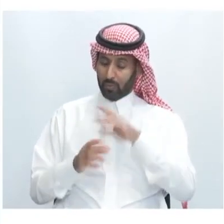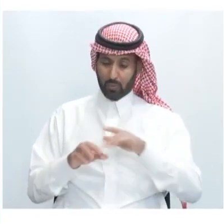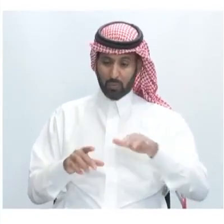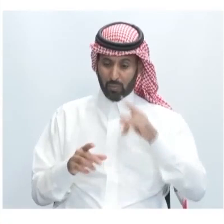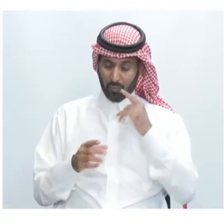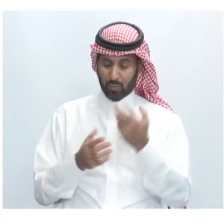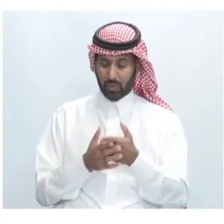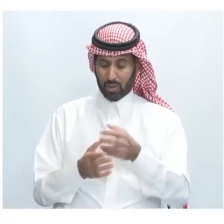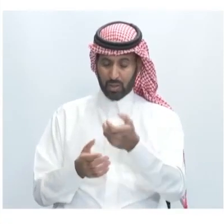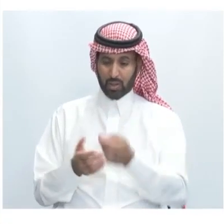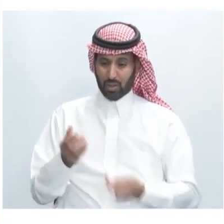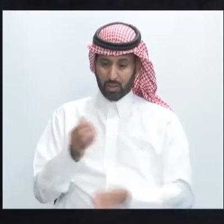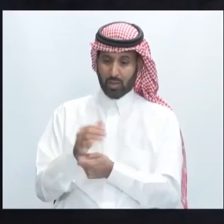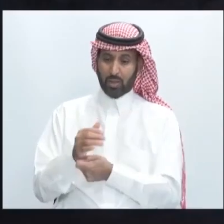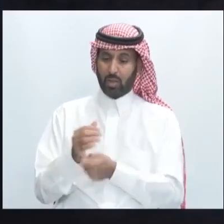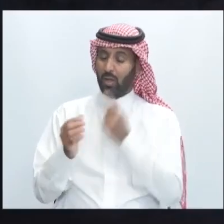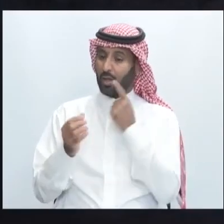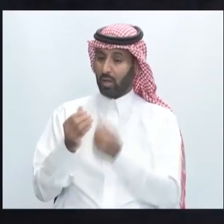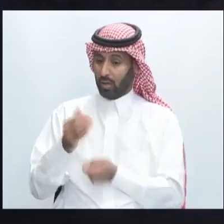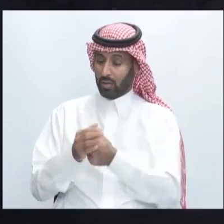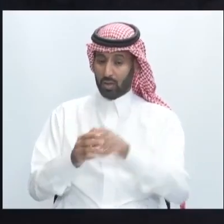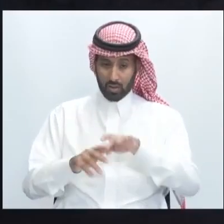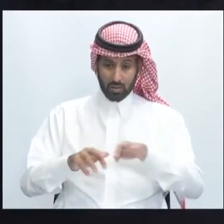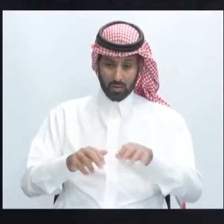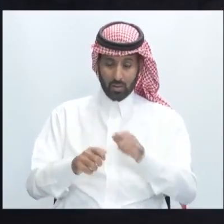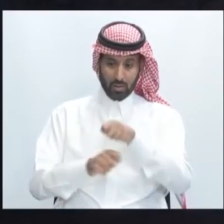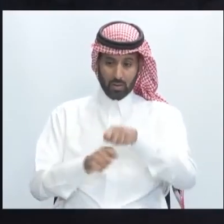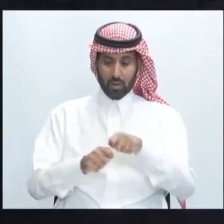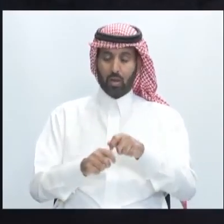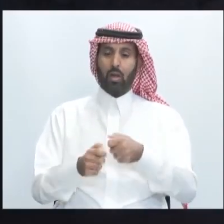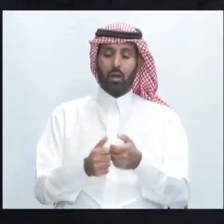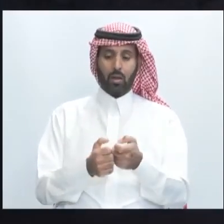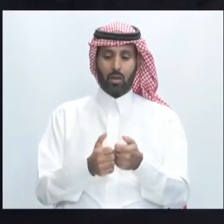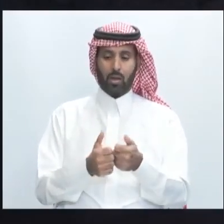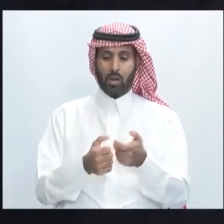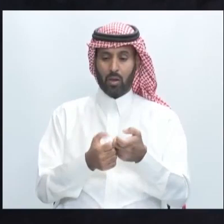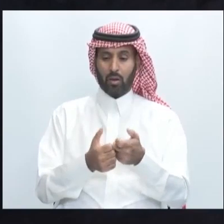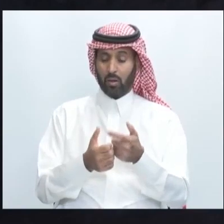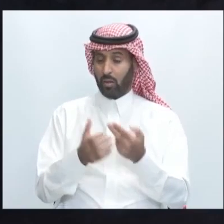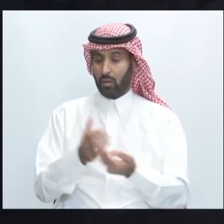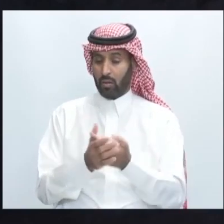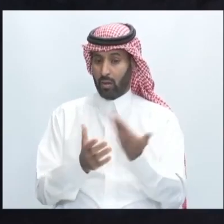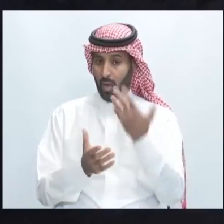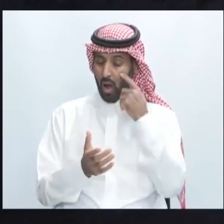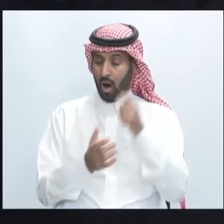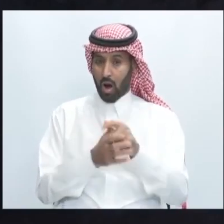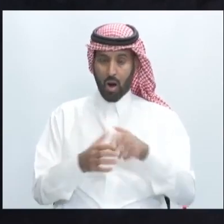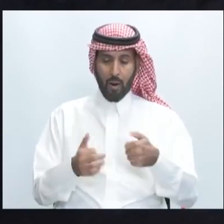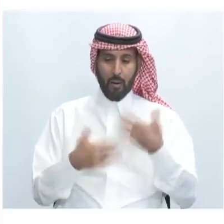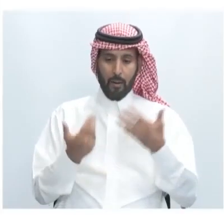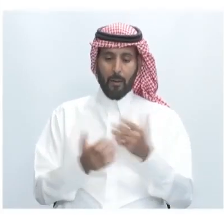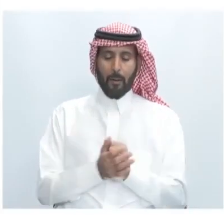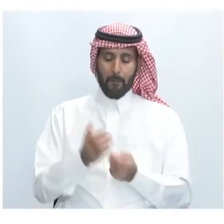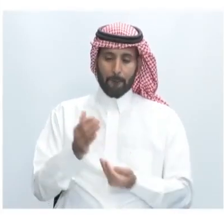game store. When you put a game from the internet to your computer, what are you doing here? Yes, you